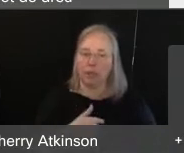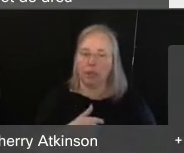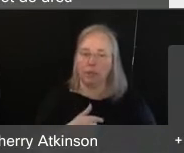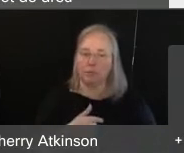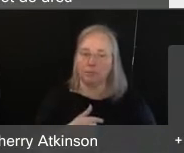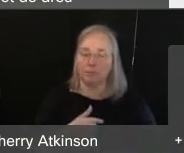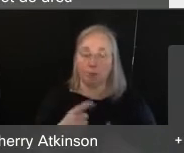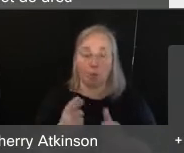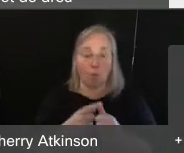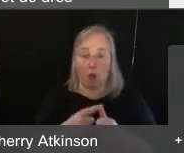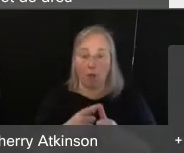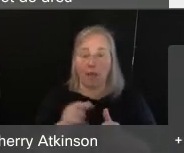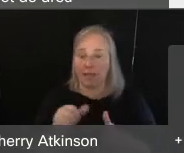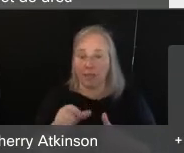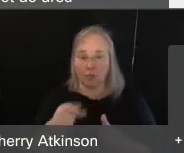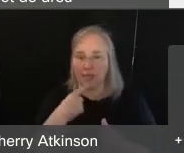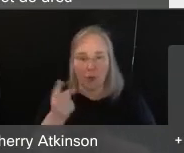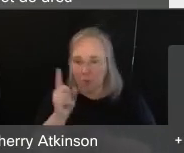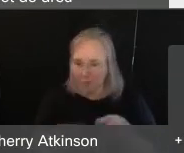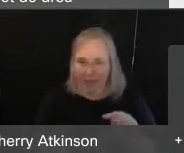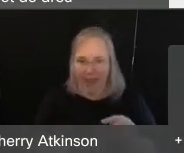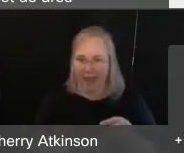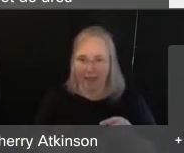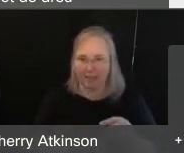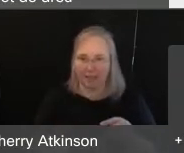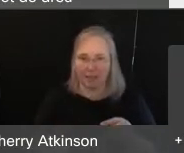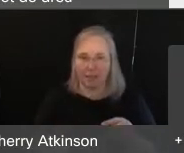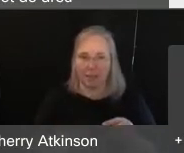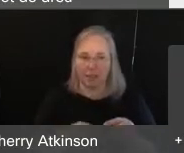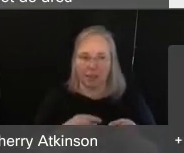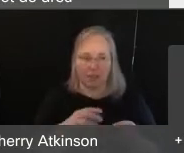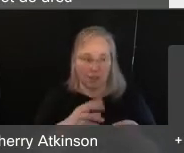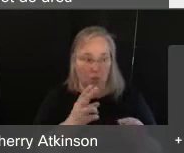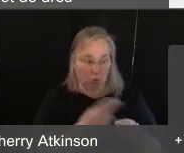well, one, like you said, we can't put it into recurring,